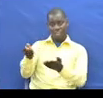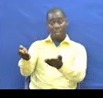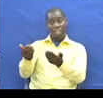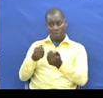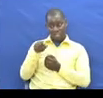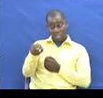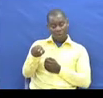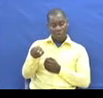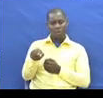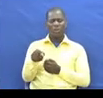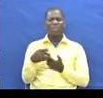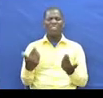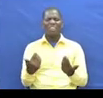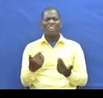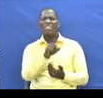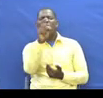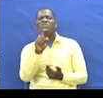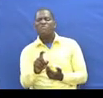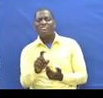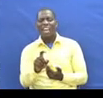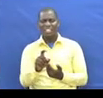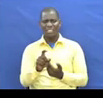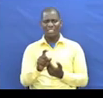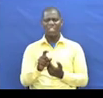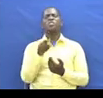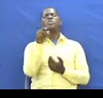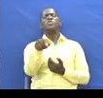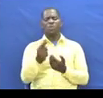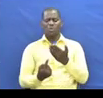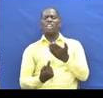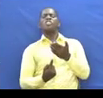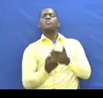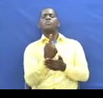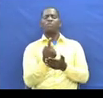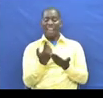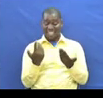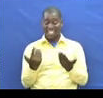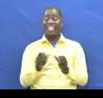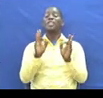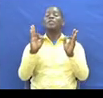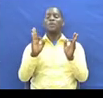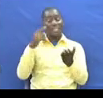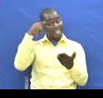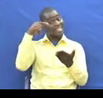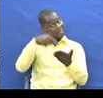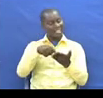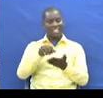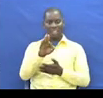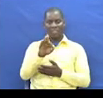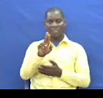I wish I could see what are you defining there. What is your relation? What are you defining there? I know you are writing a very good definition of the